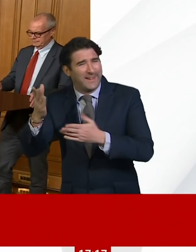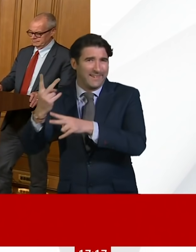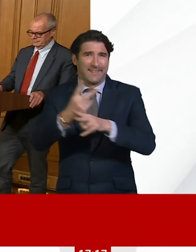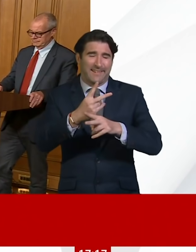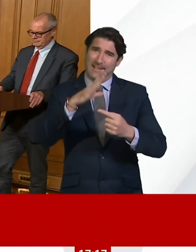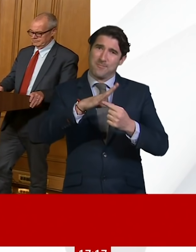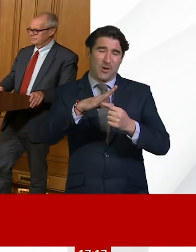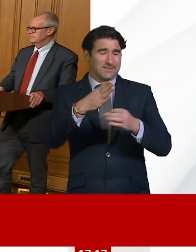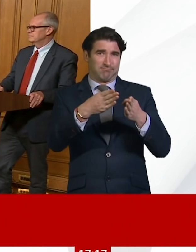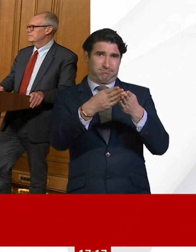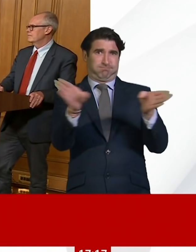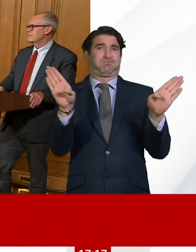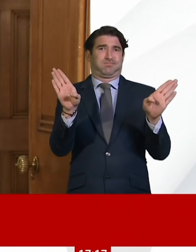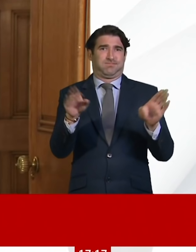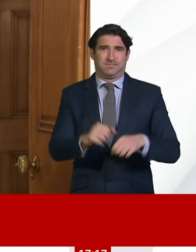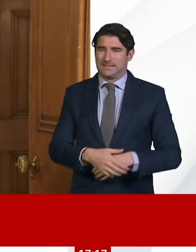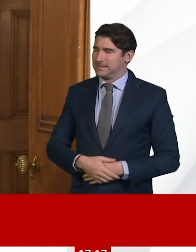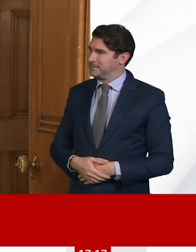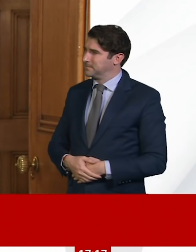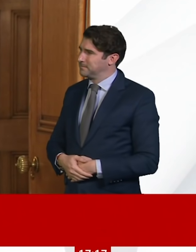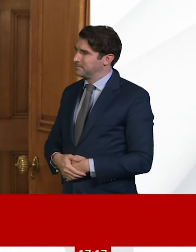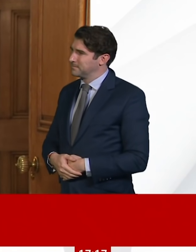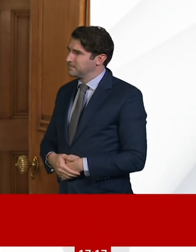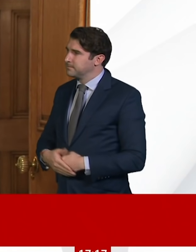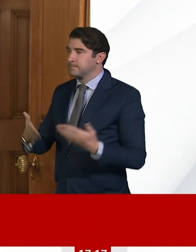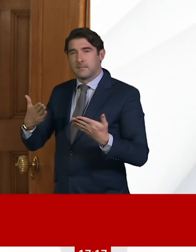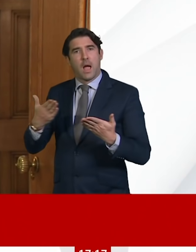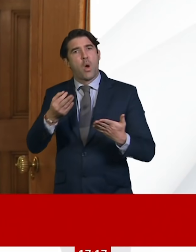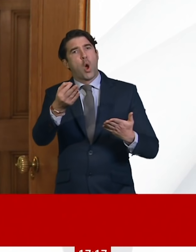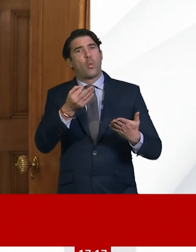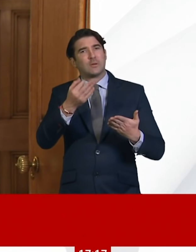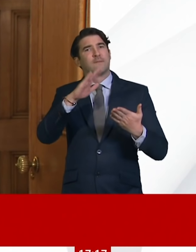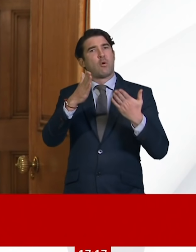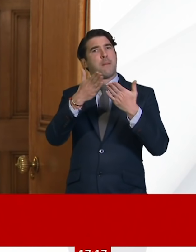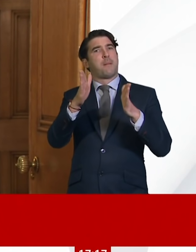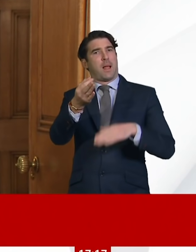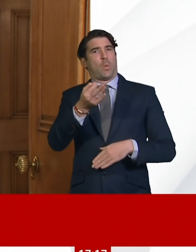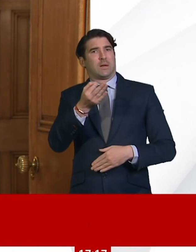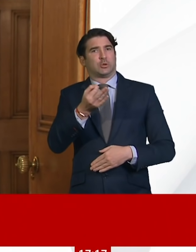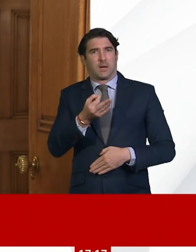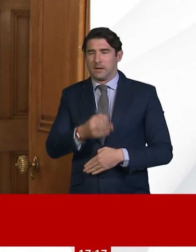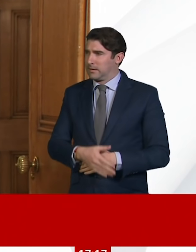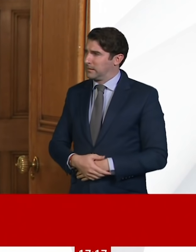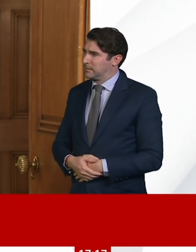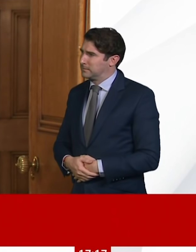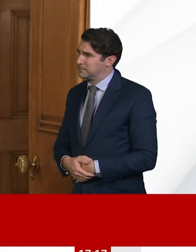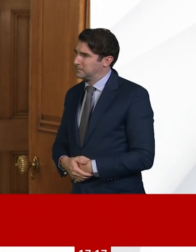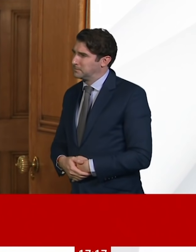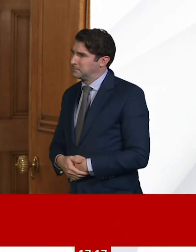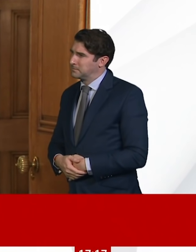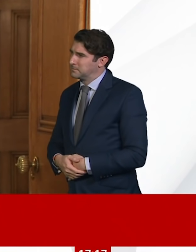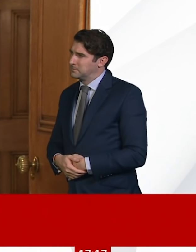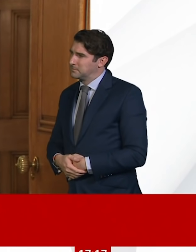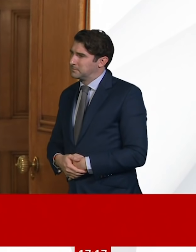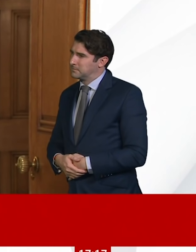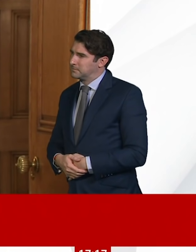to questions from the public first. To Tia from Oldham. That the appropriate support is available across the UK for young